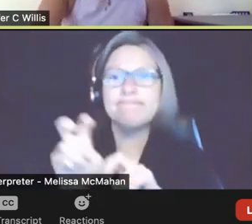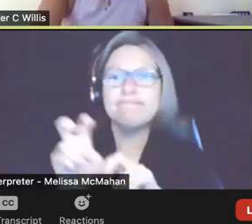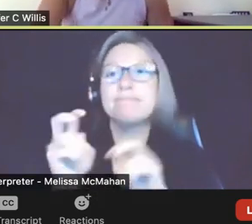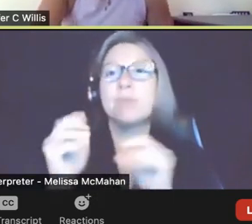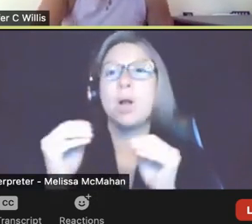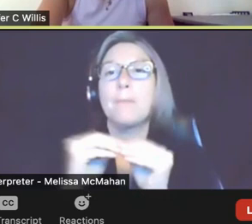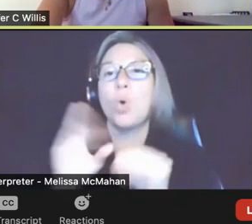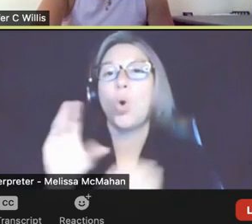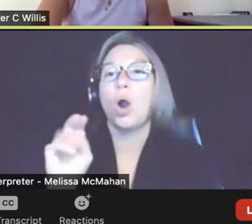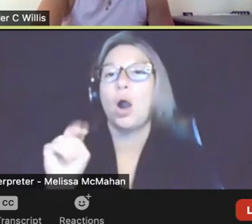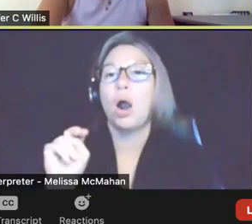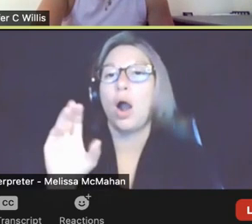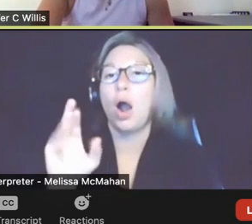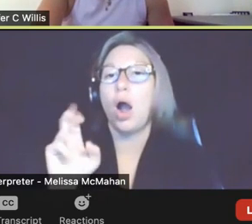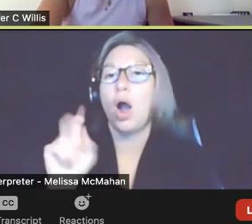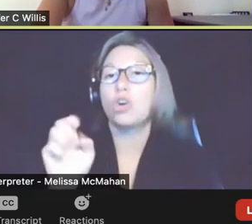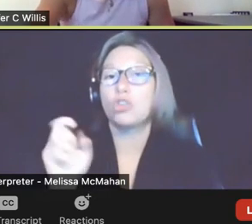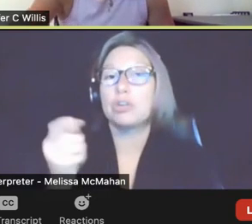them.